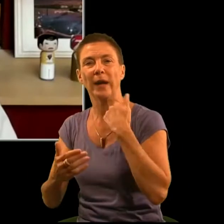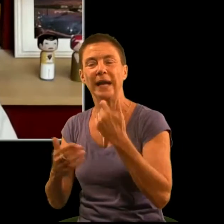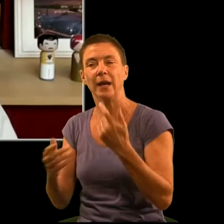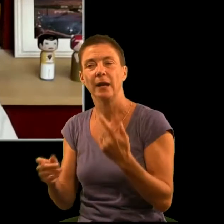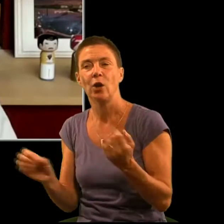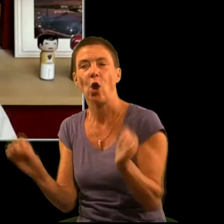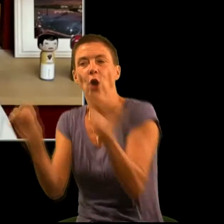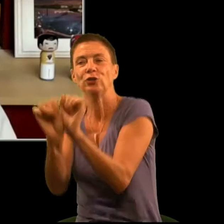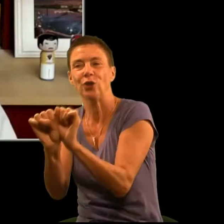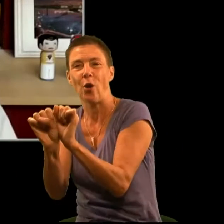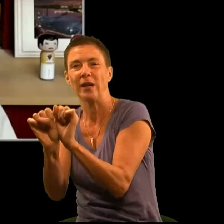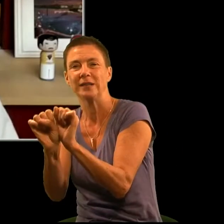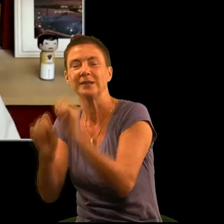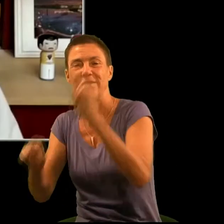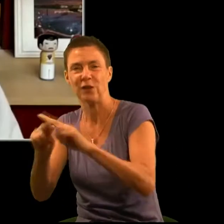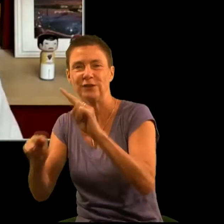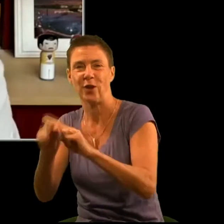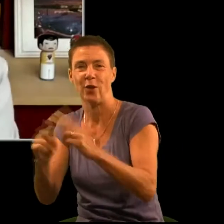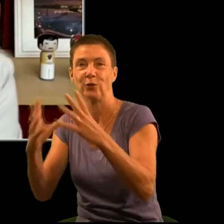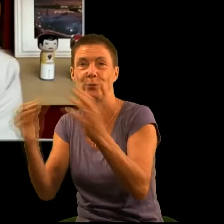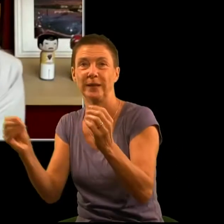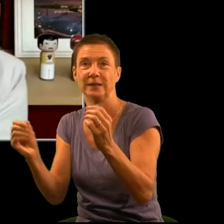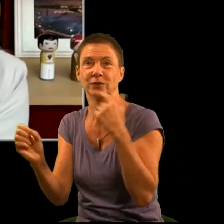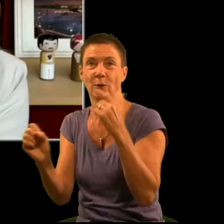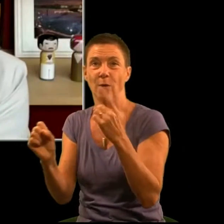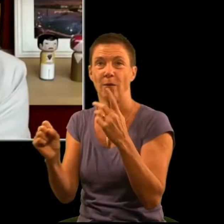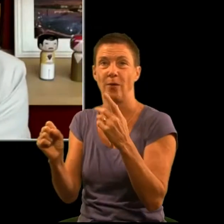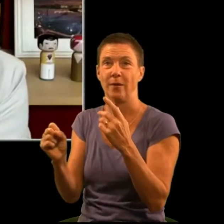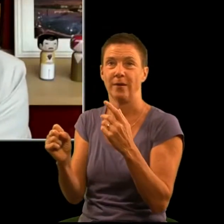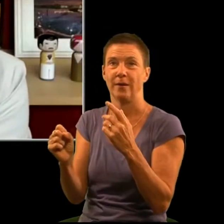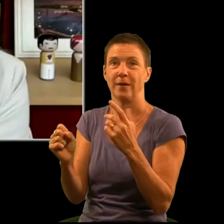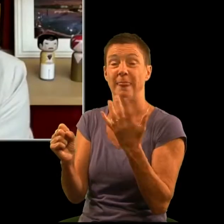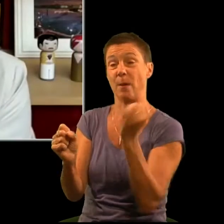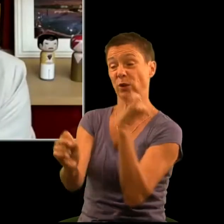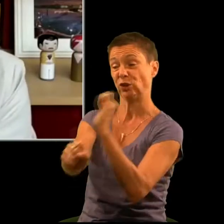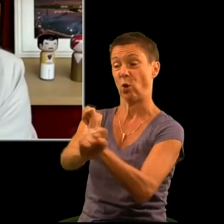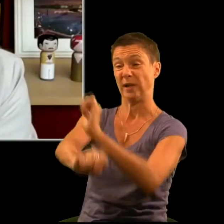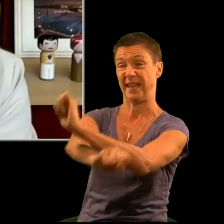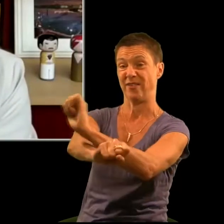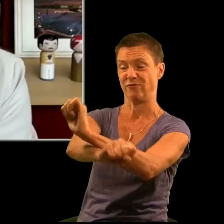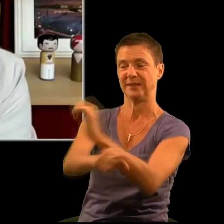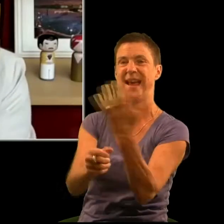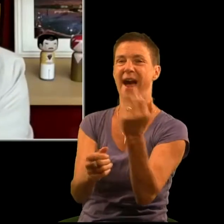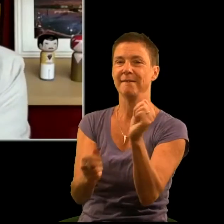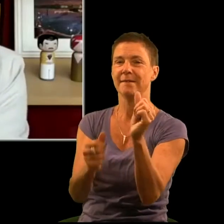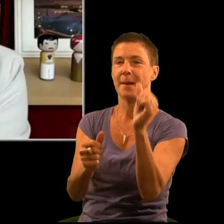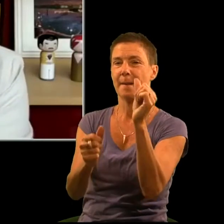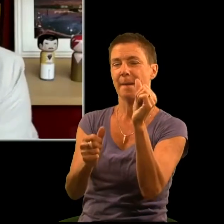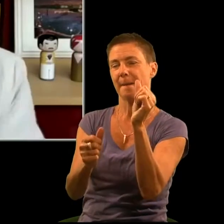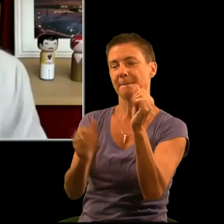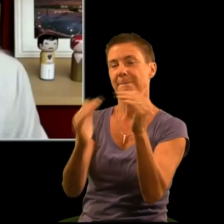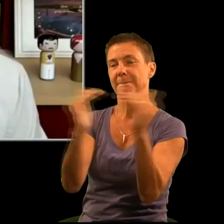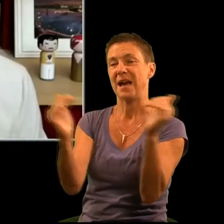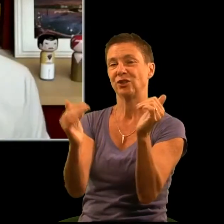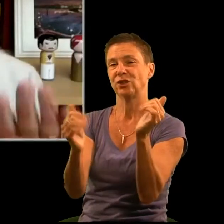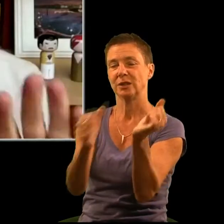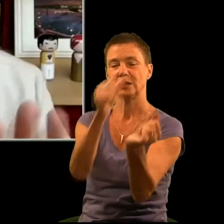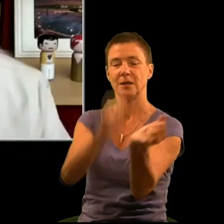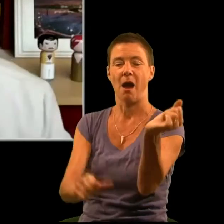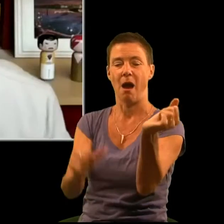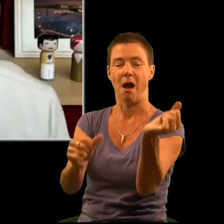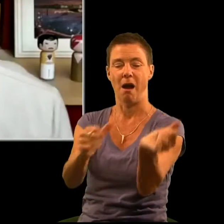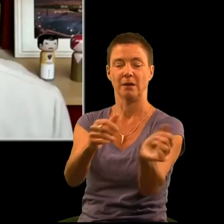conjoined fraternal twins. Yep. So they were just joined together at the wrist, and they have matching scars which they bump. It's kind of